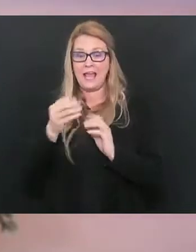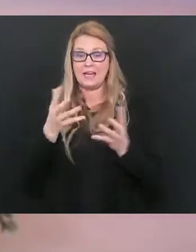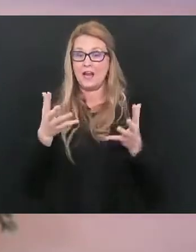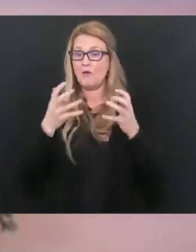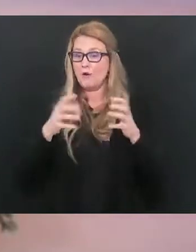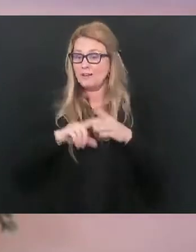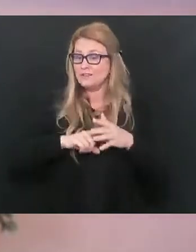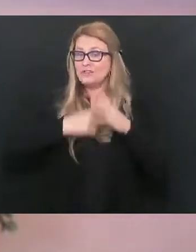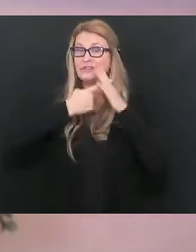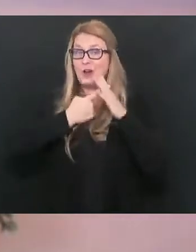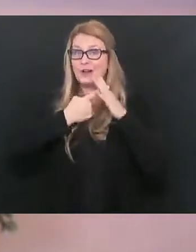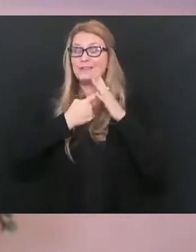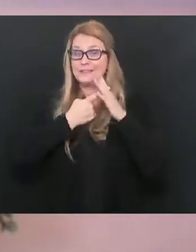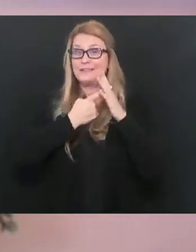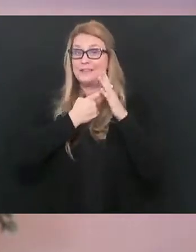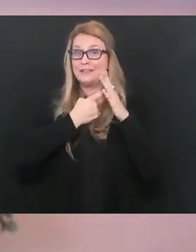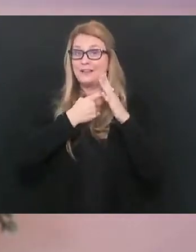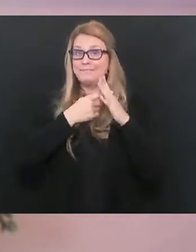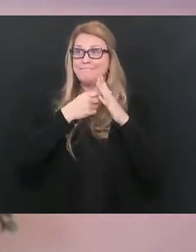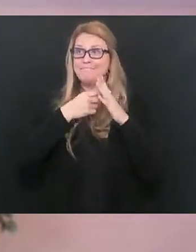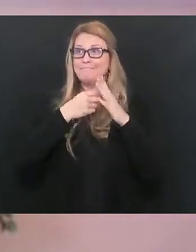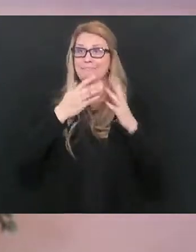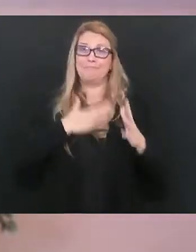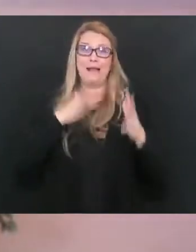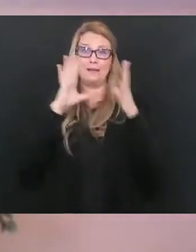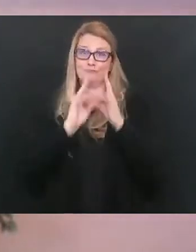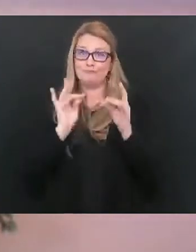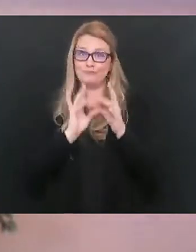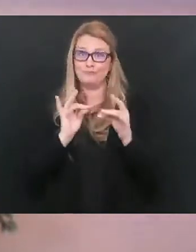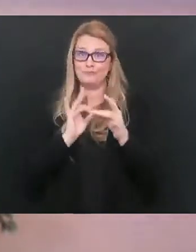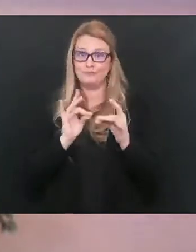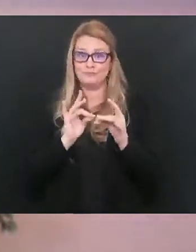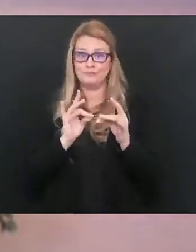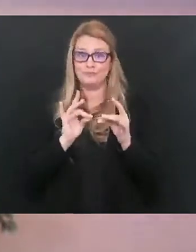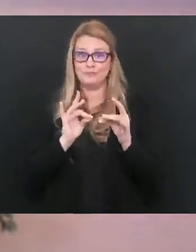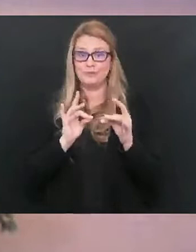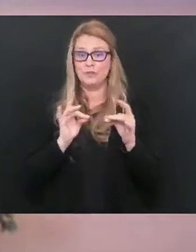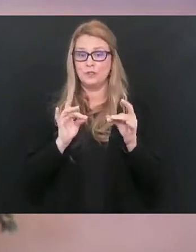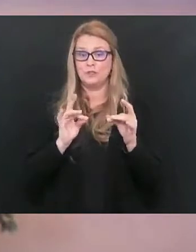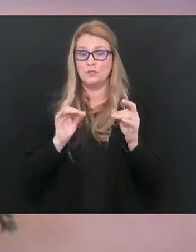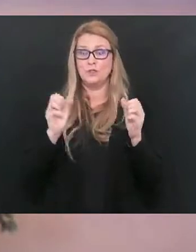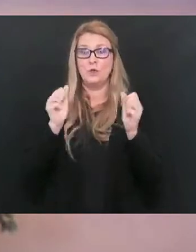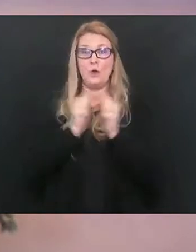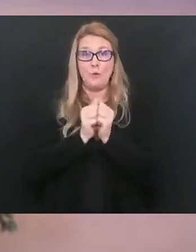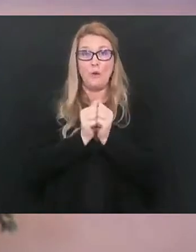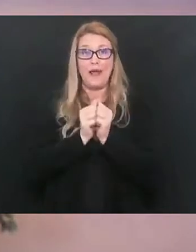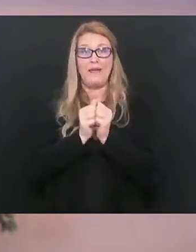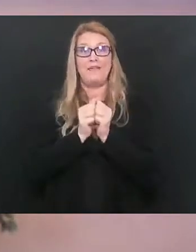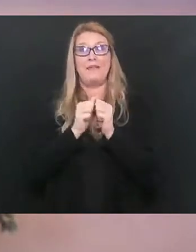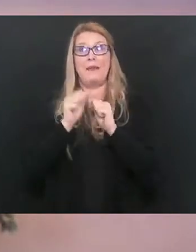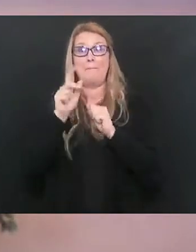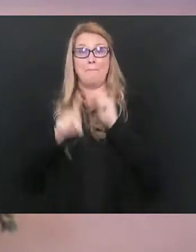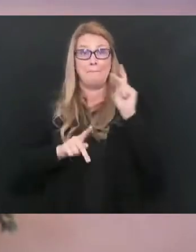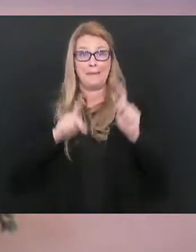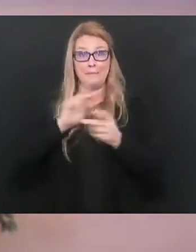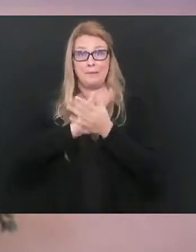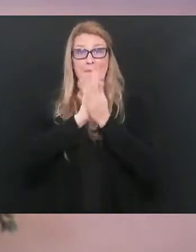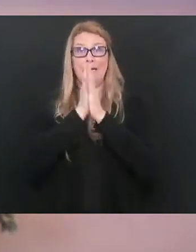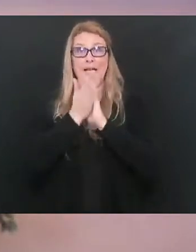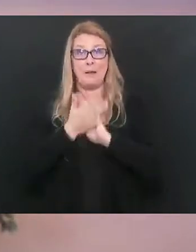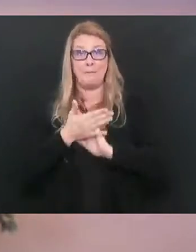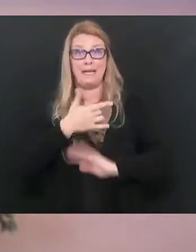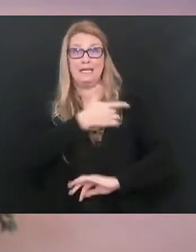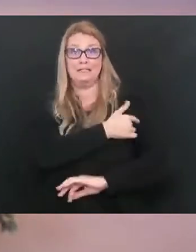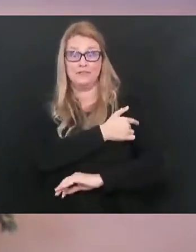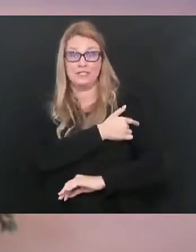by saying that with our school personnel immunized, both at the teacher